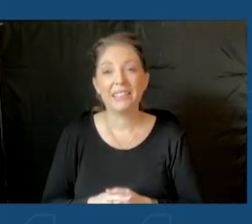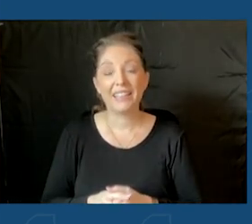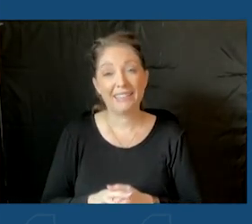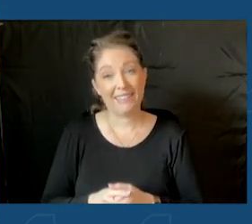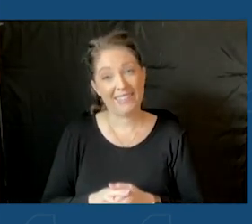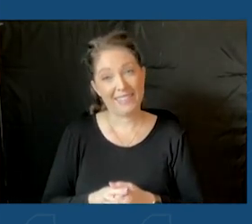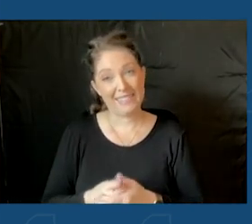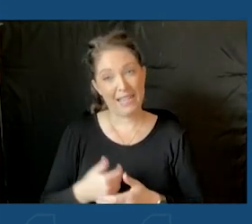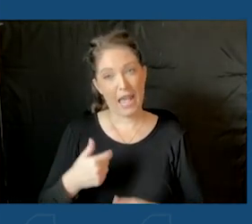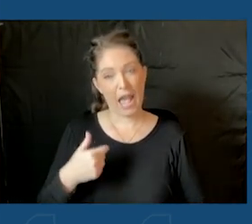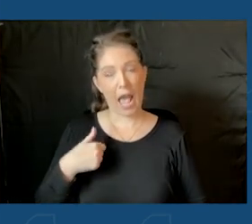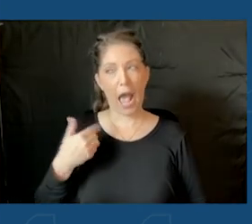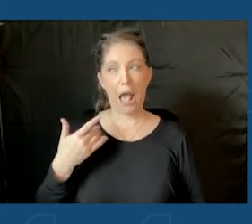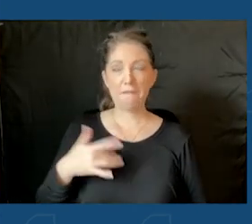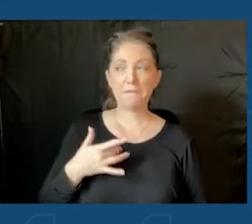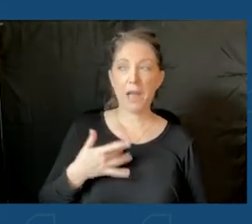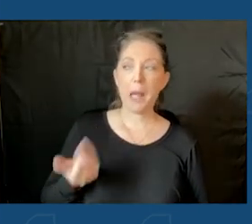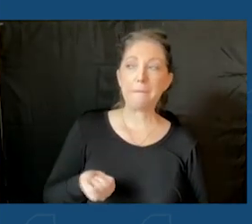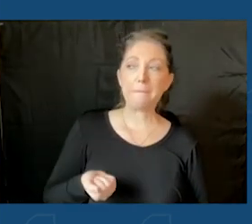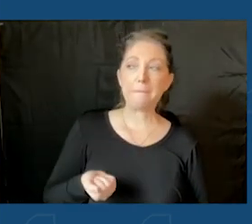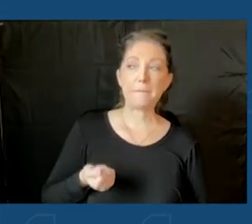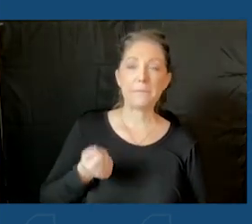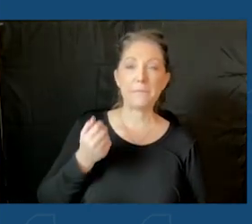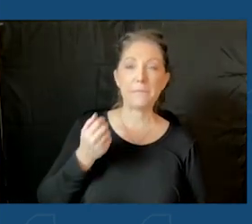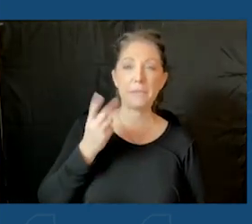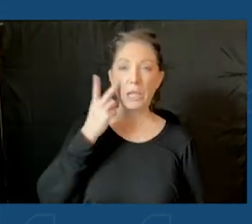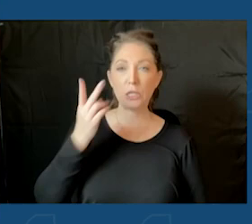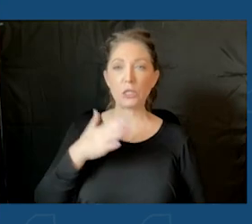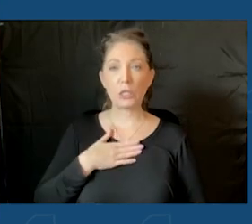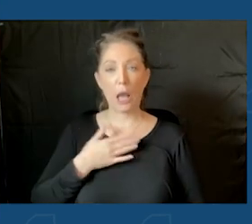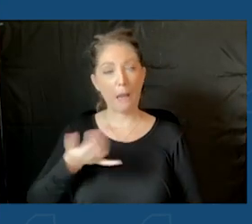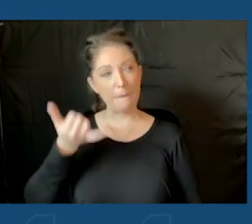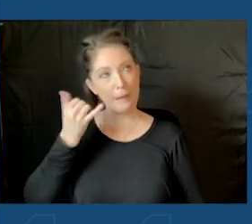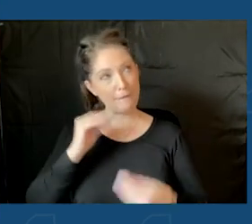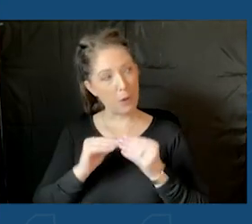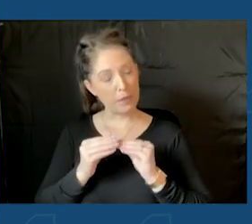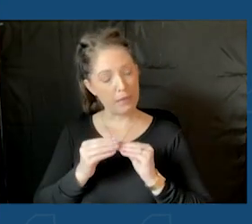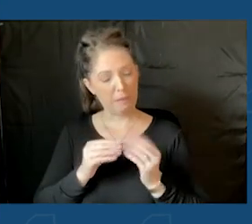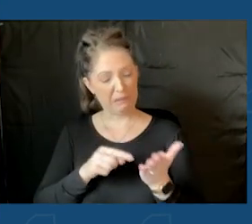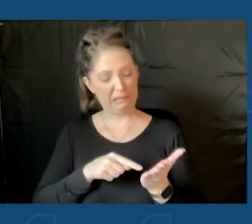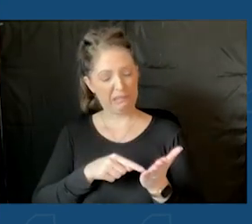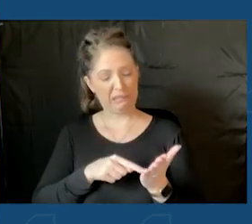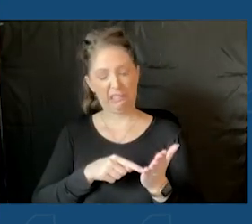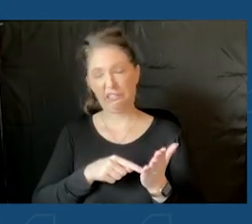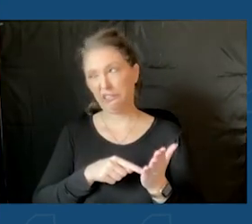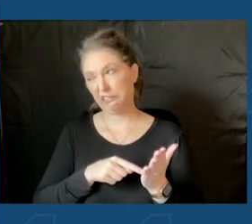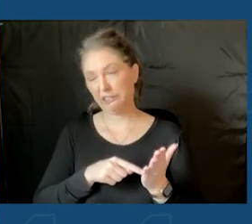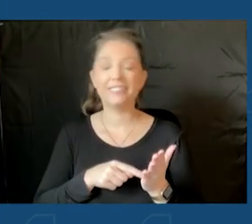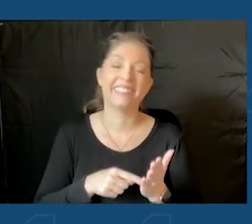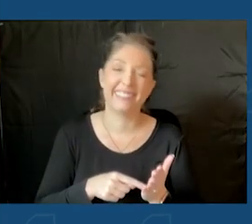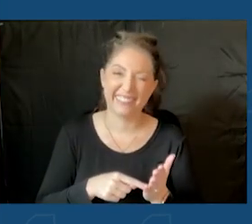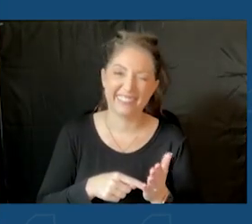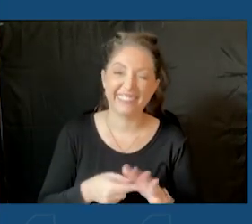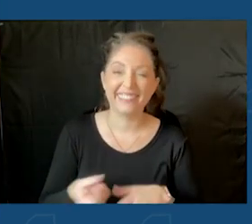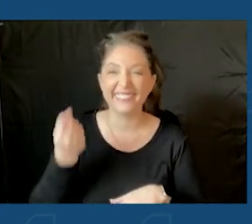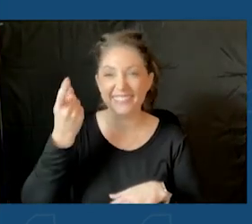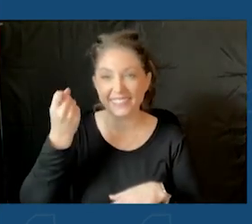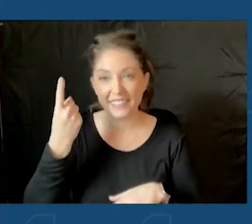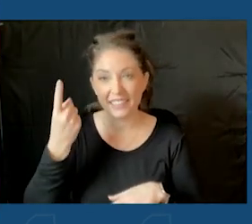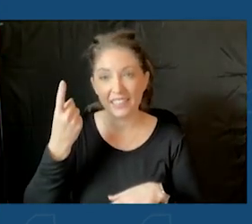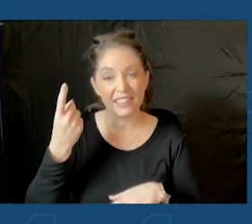that when he saw my cell number, he probably cringed. But it has to be